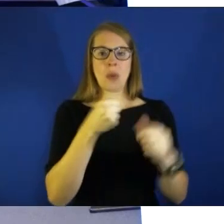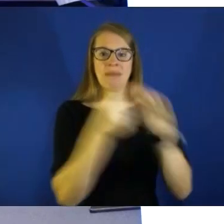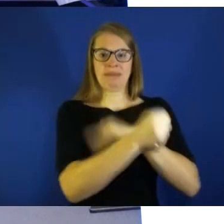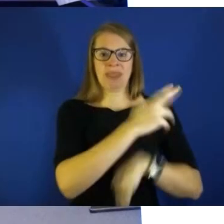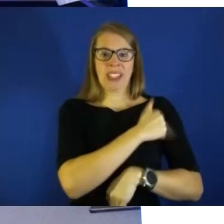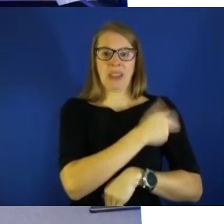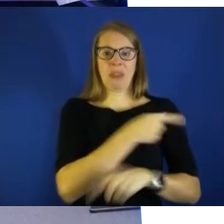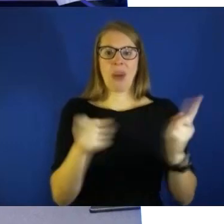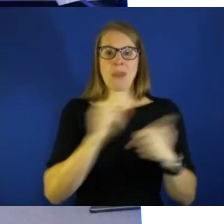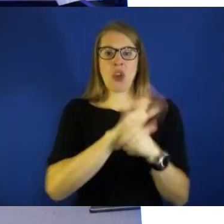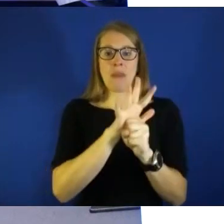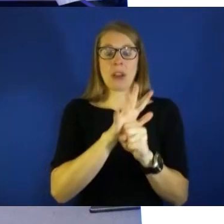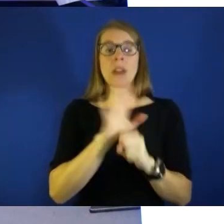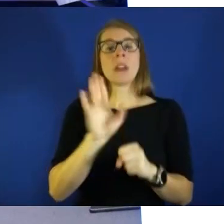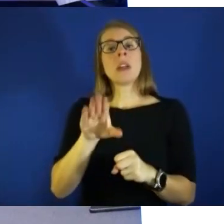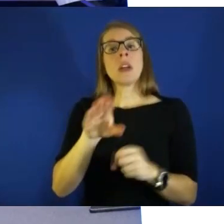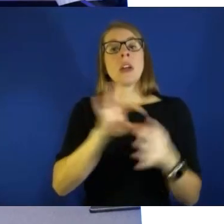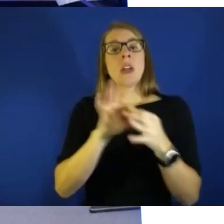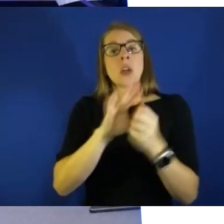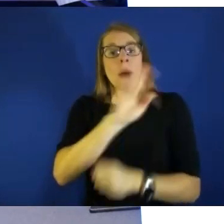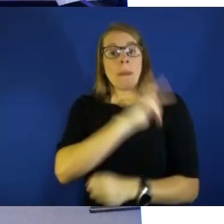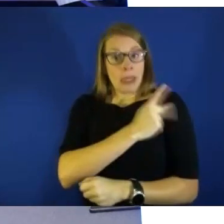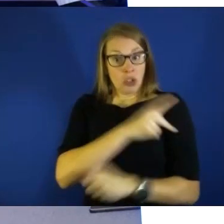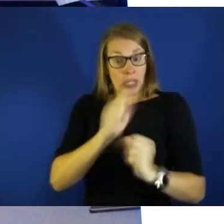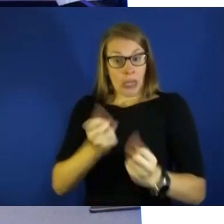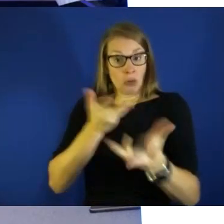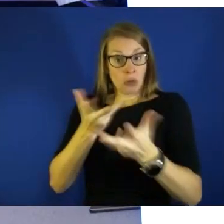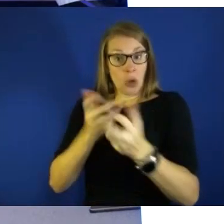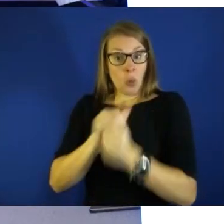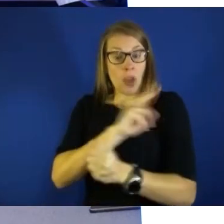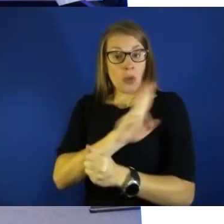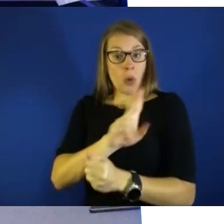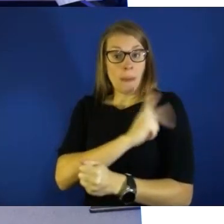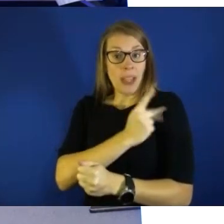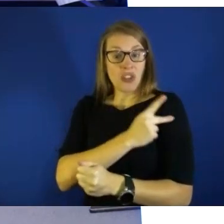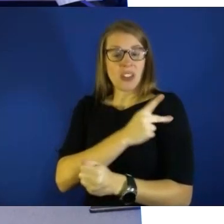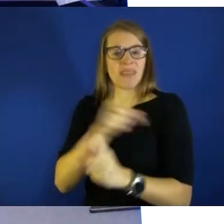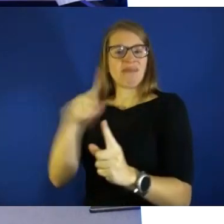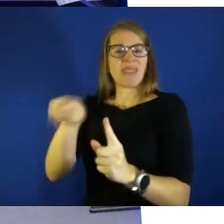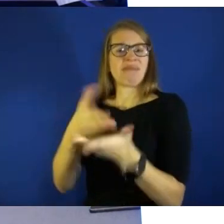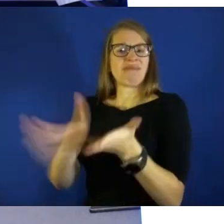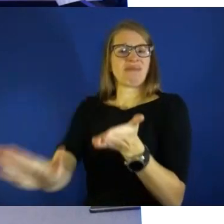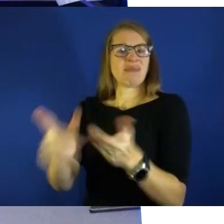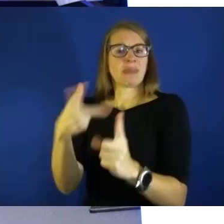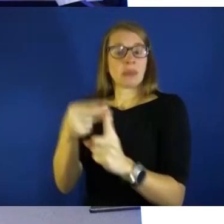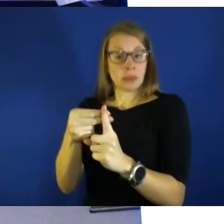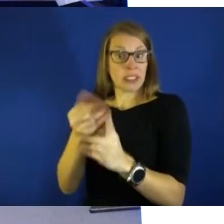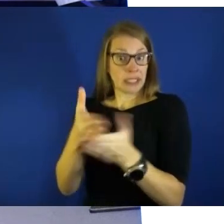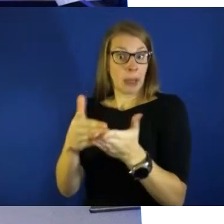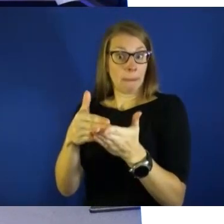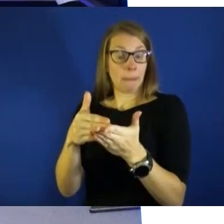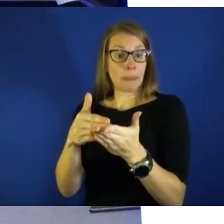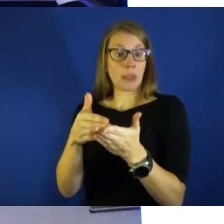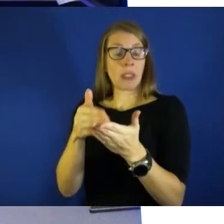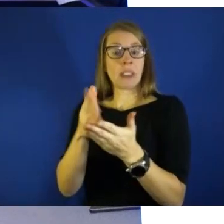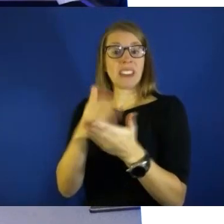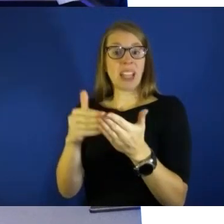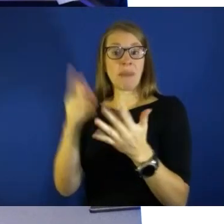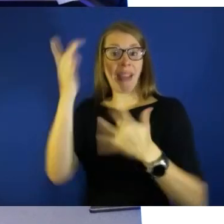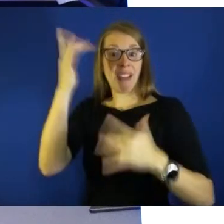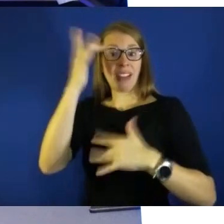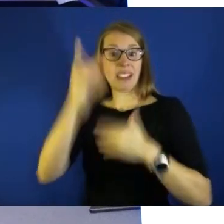go, have you been able to have those conversations with the unvaccinated? I know sometimes they get so far into the illness that you're unable to communicate, but what